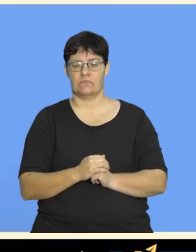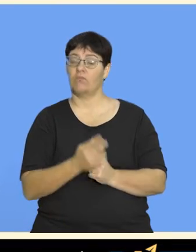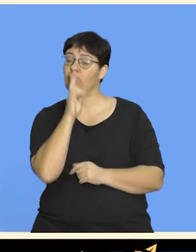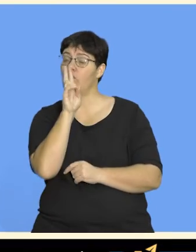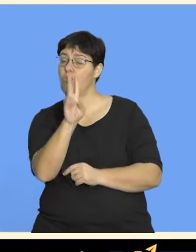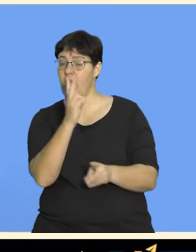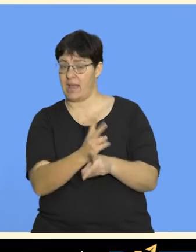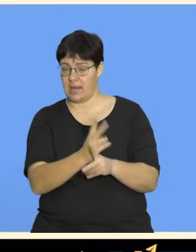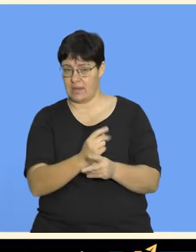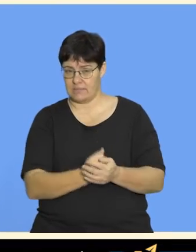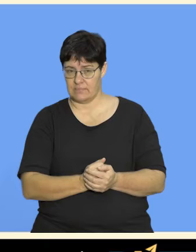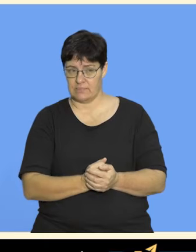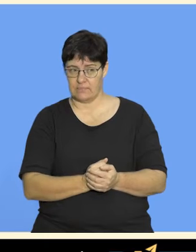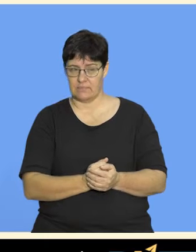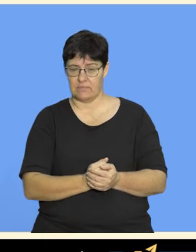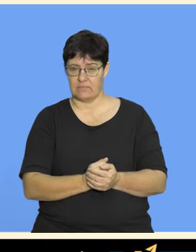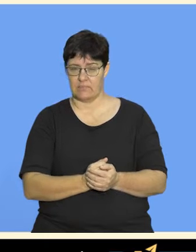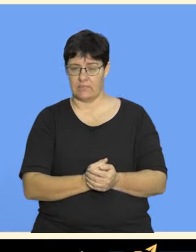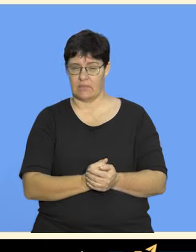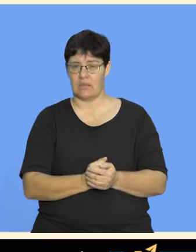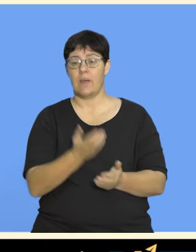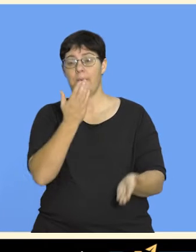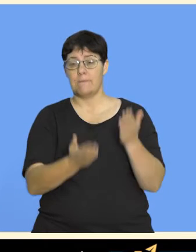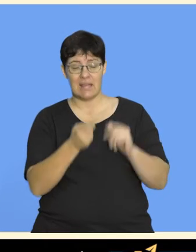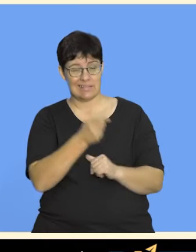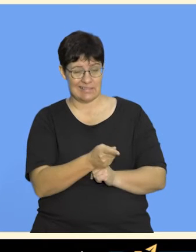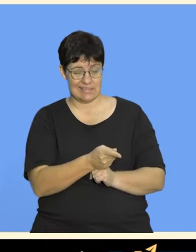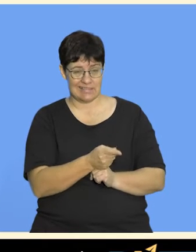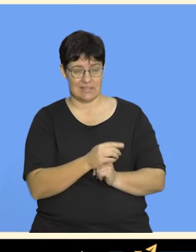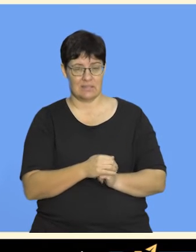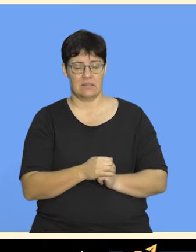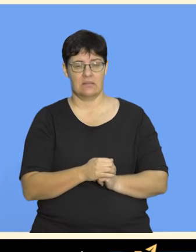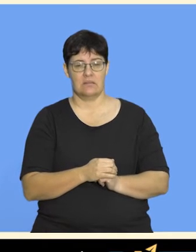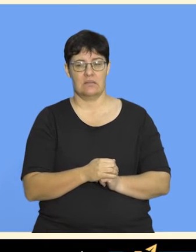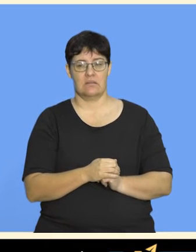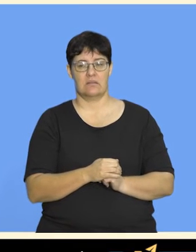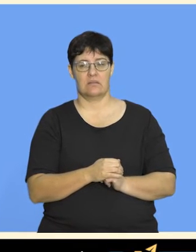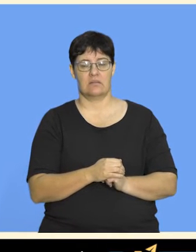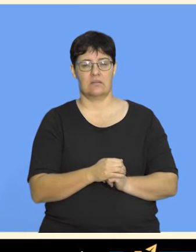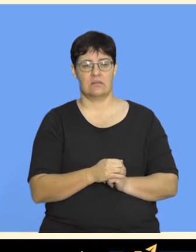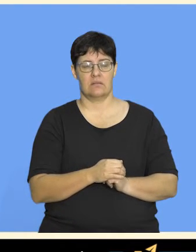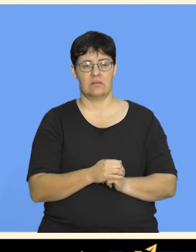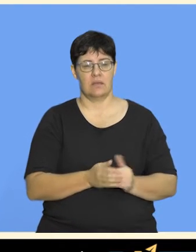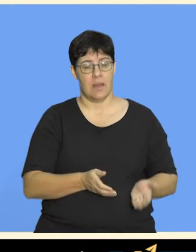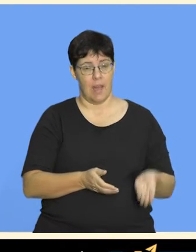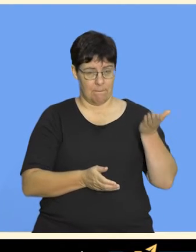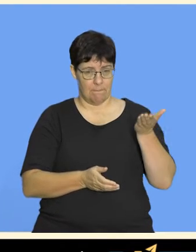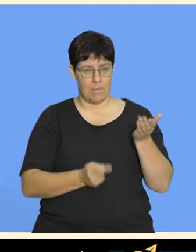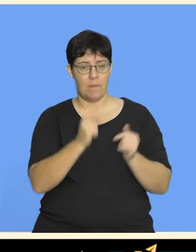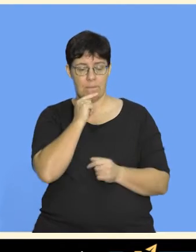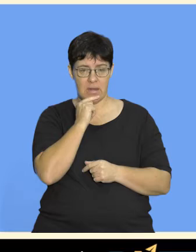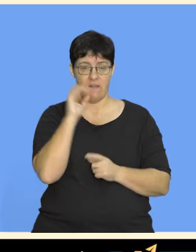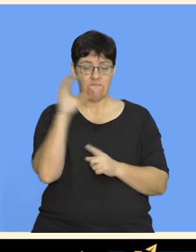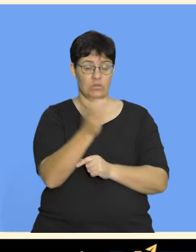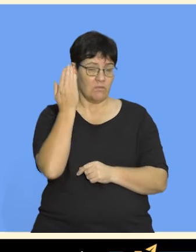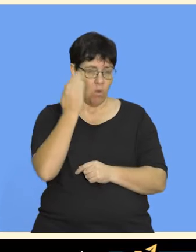If we look again, just quickly, so let me double this mass 1's mass. We double